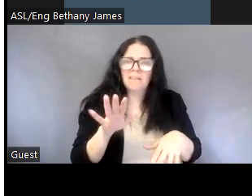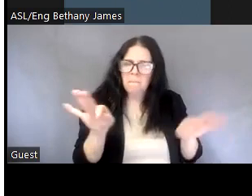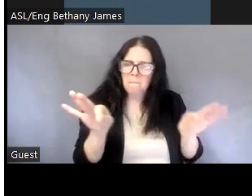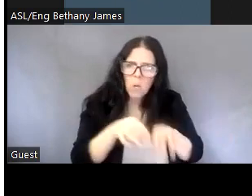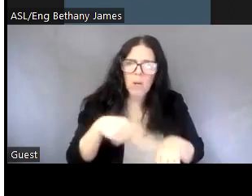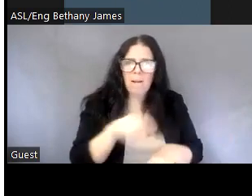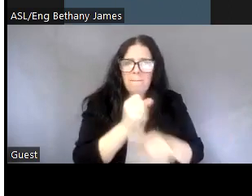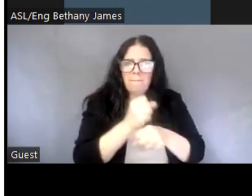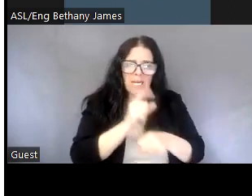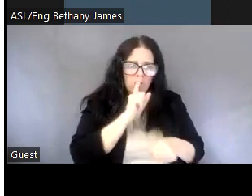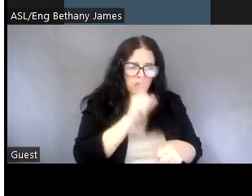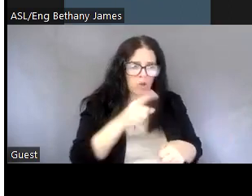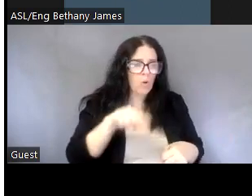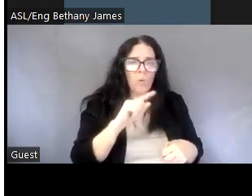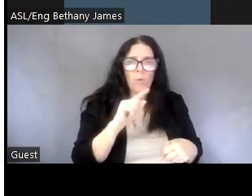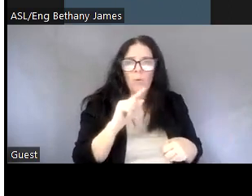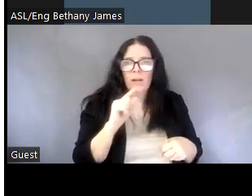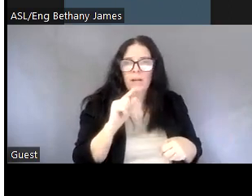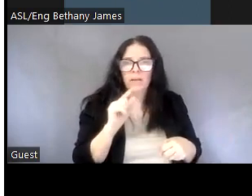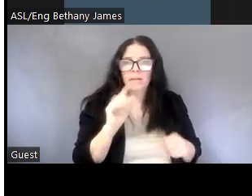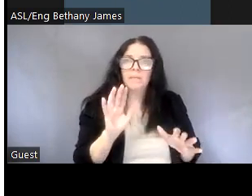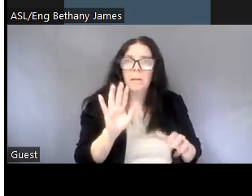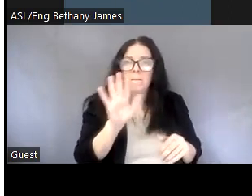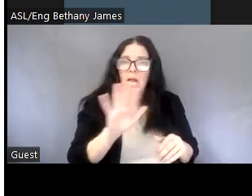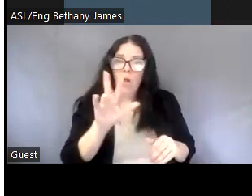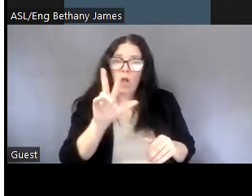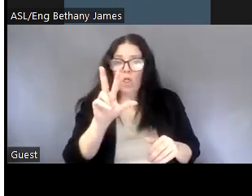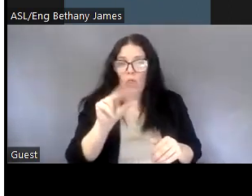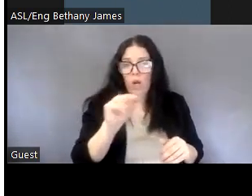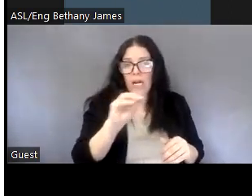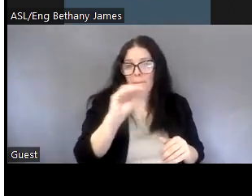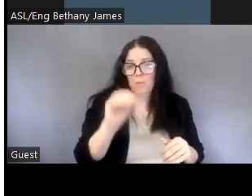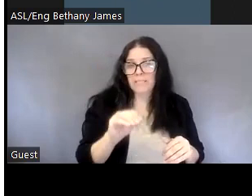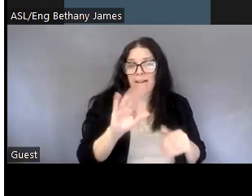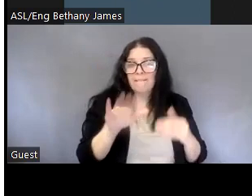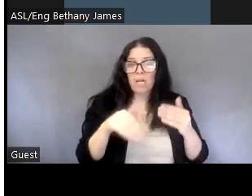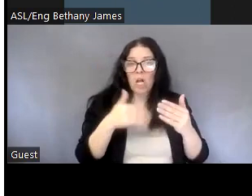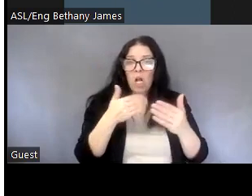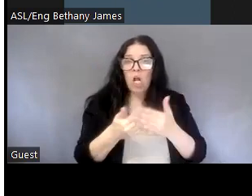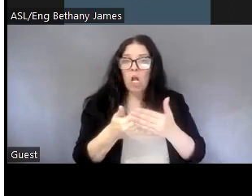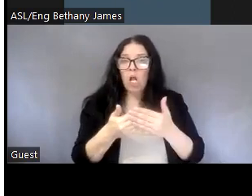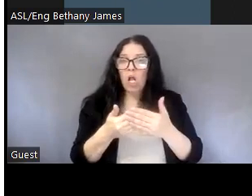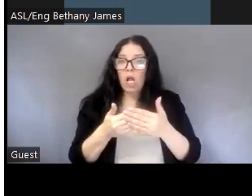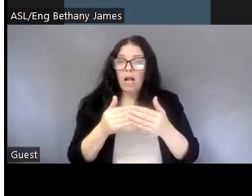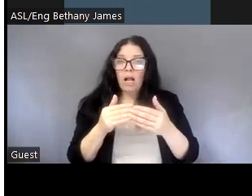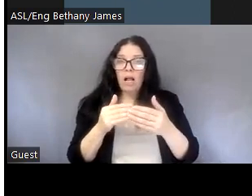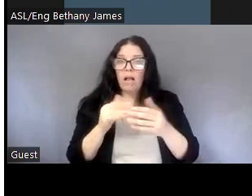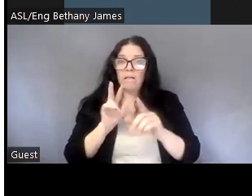know that there's about 30% of all claims and disability claims are related to mental